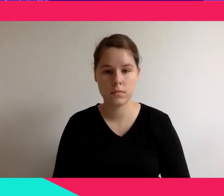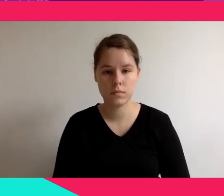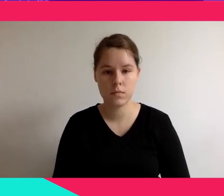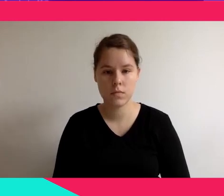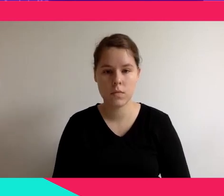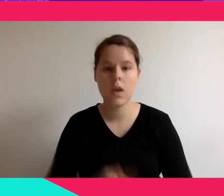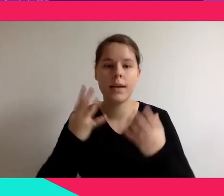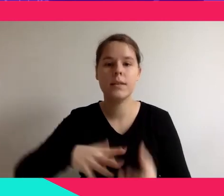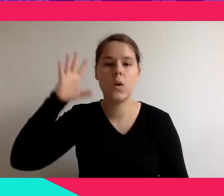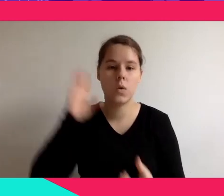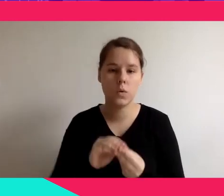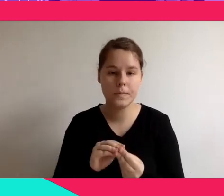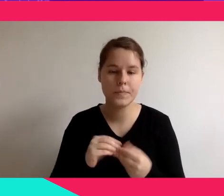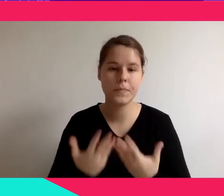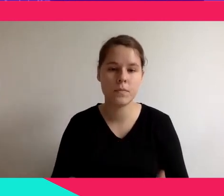most